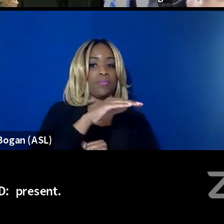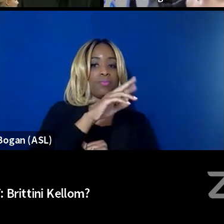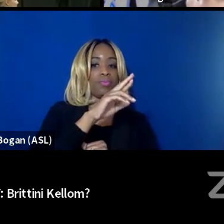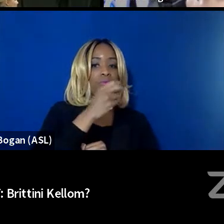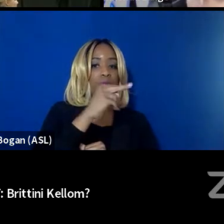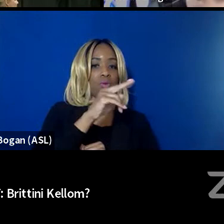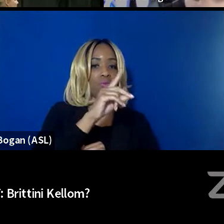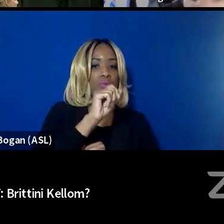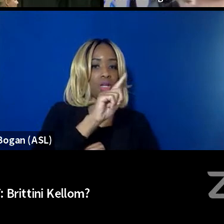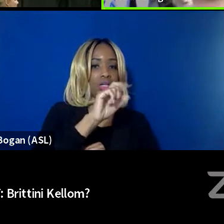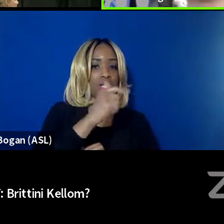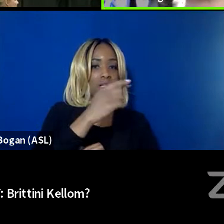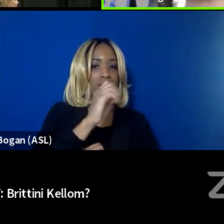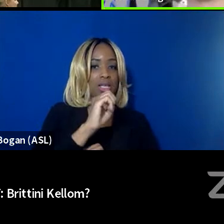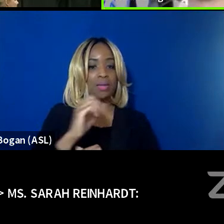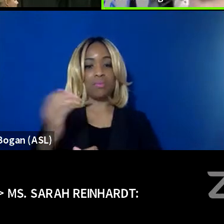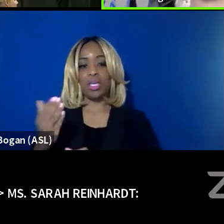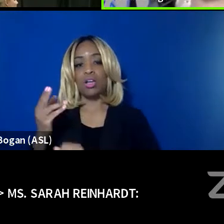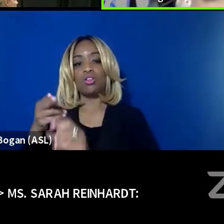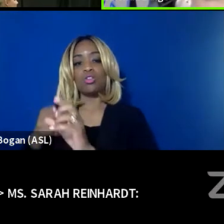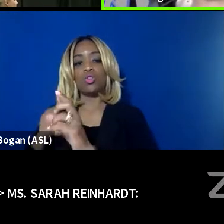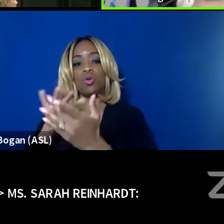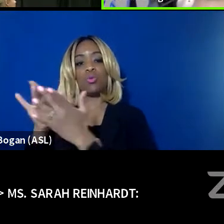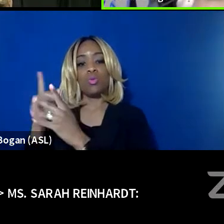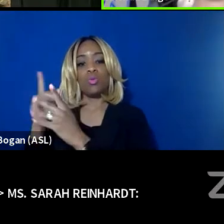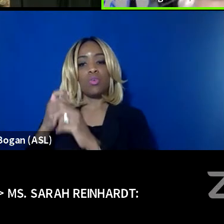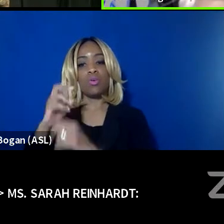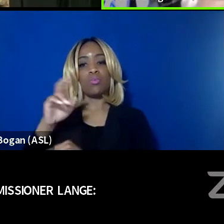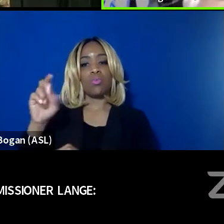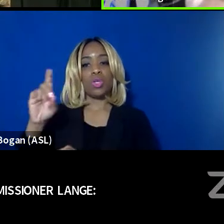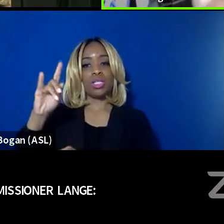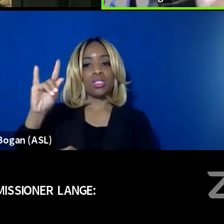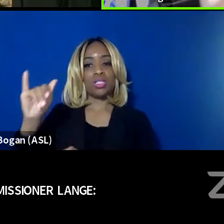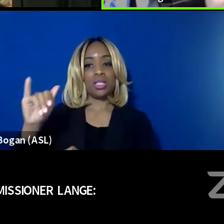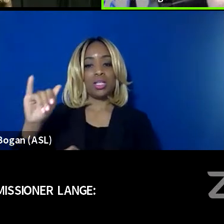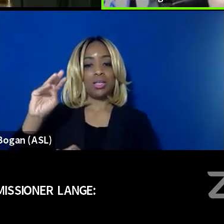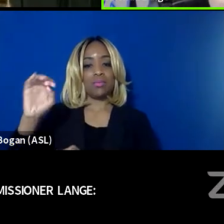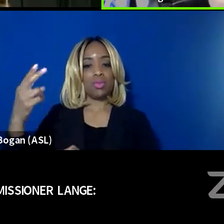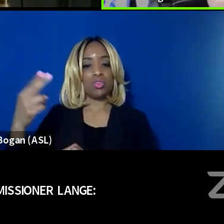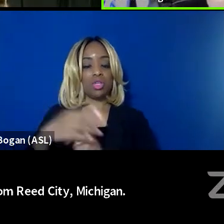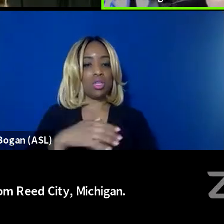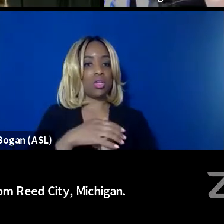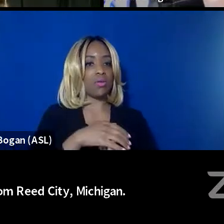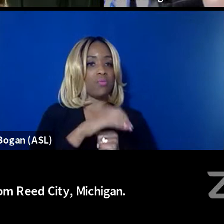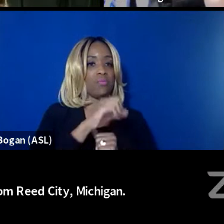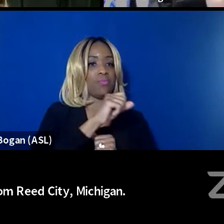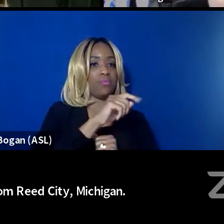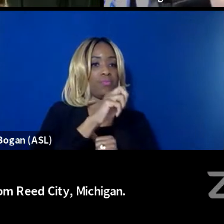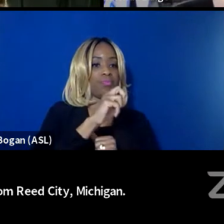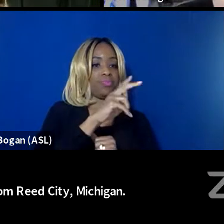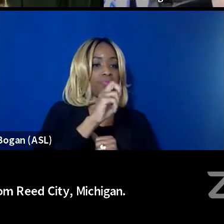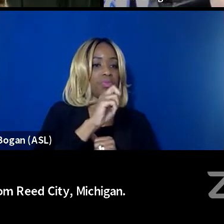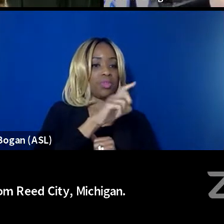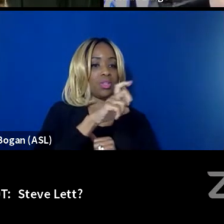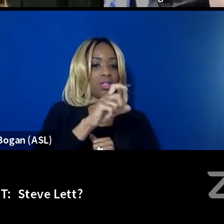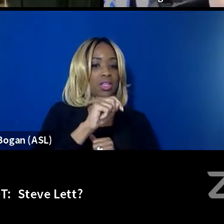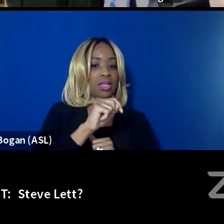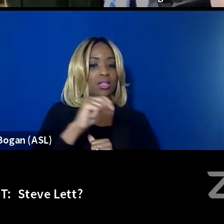Rhonda Lang. Present, attending remotely from Reed City, Michigan. Steve Lett.